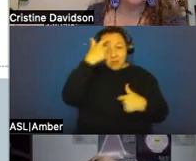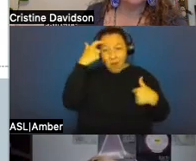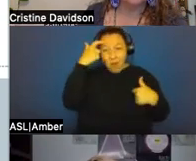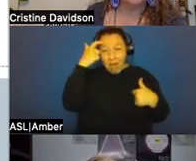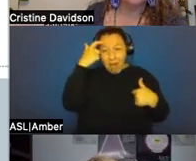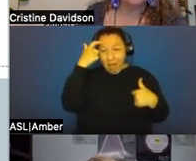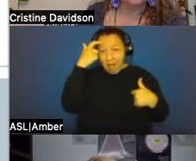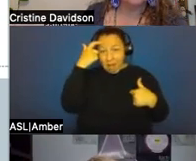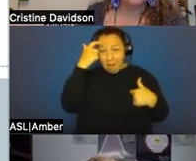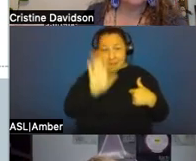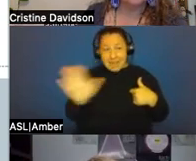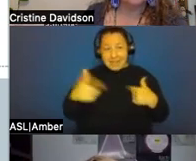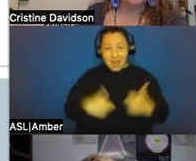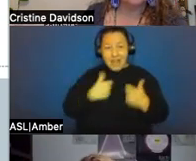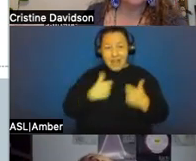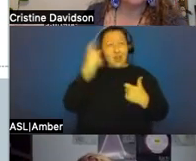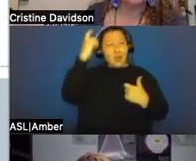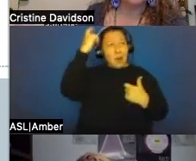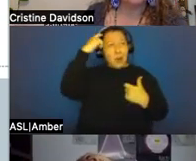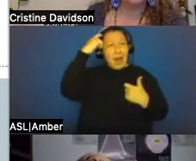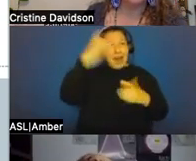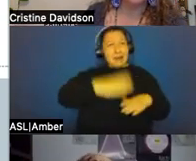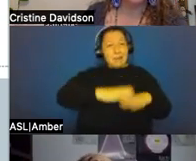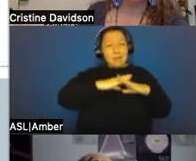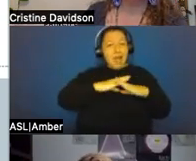it's like your brain wants you, it blocks out